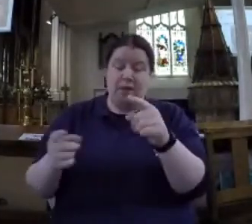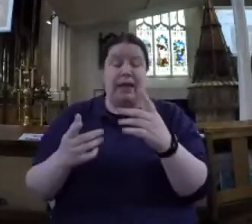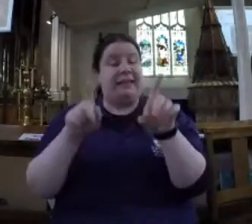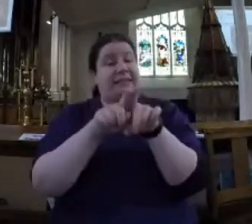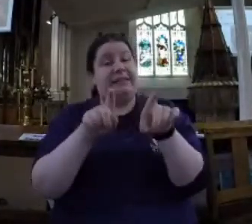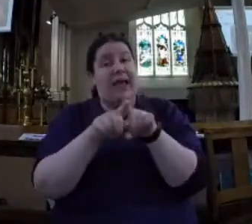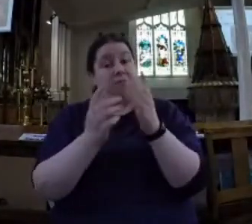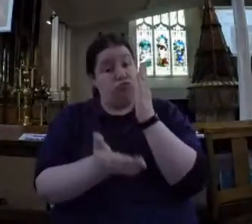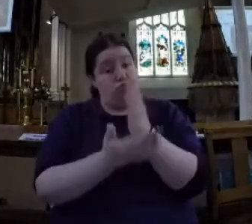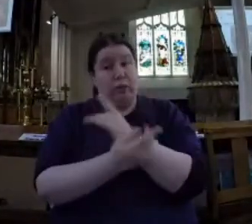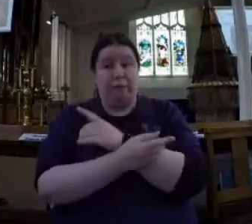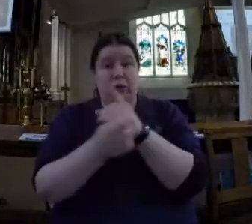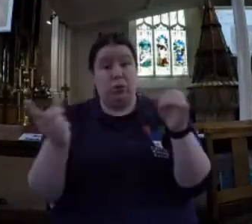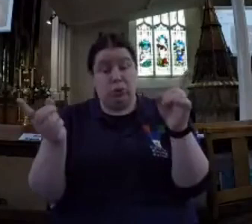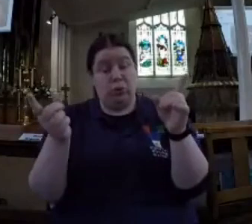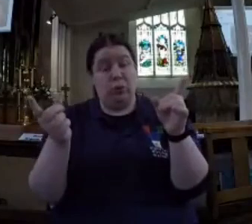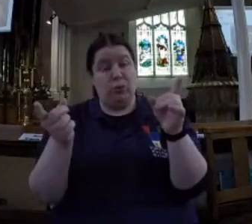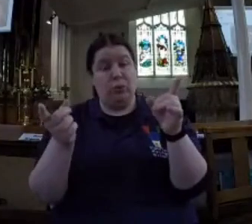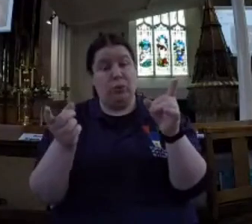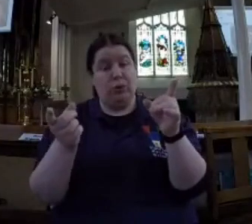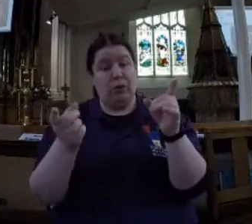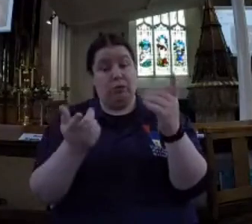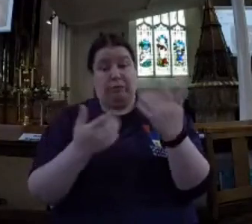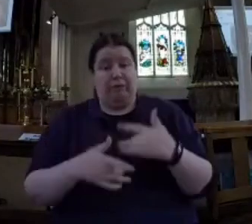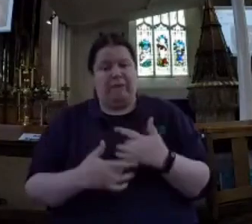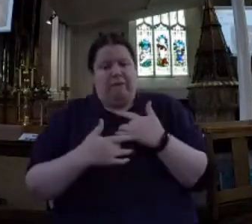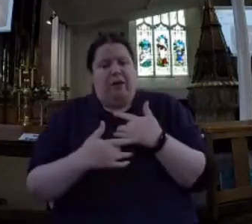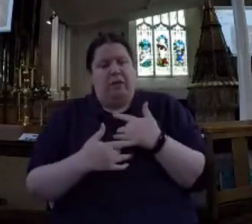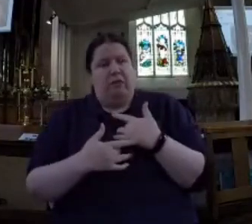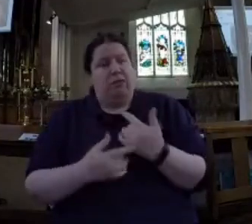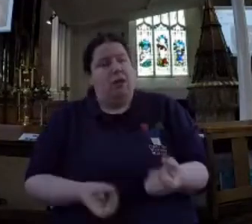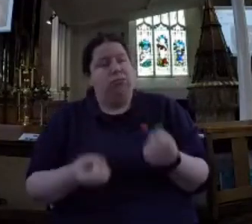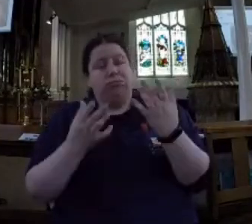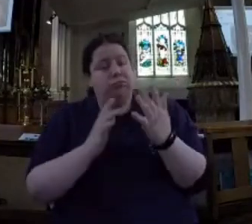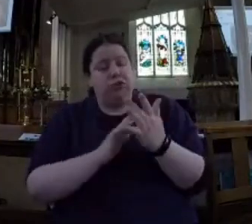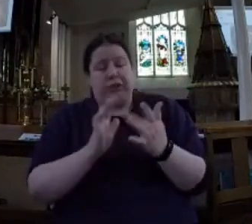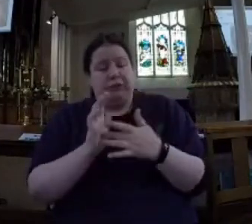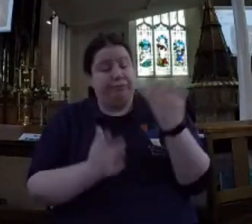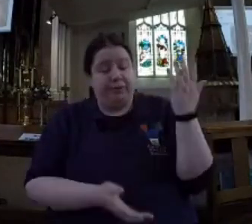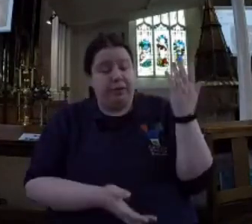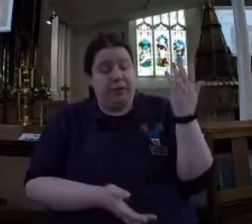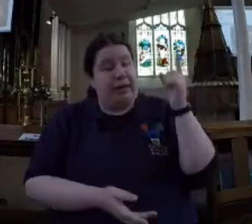for you. Even if you have let Jesus down, he